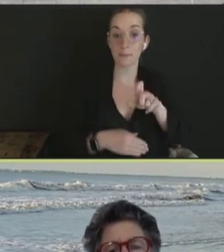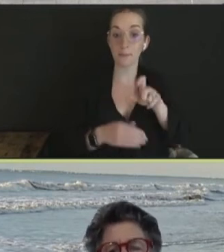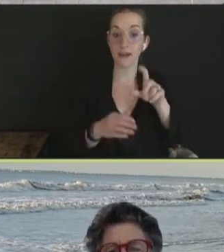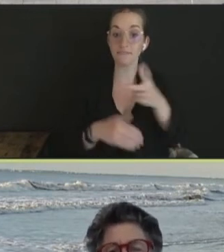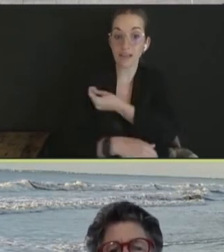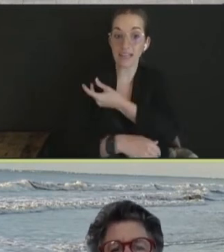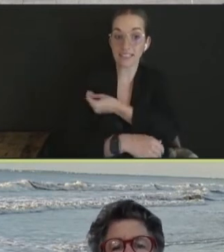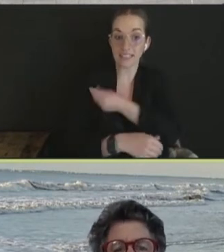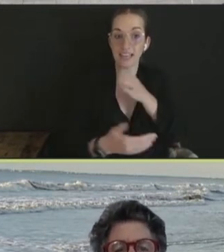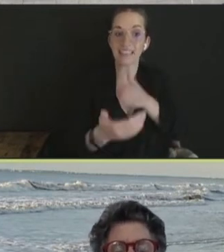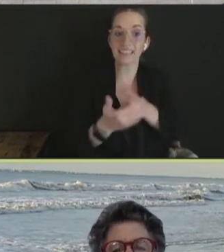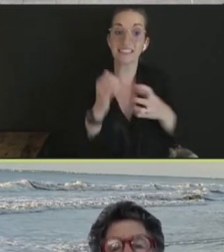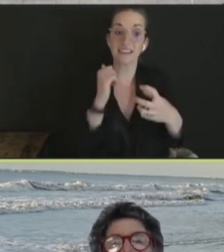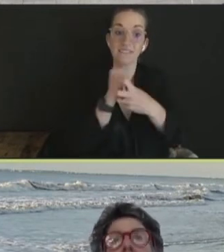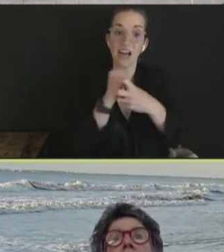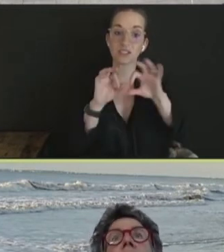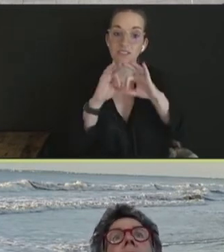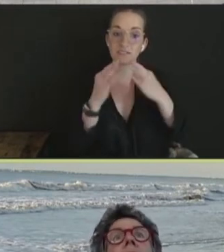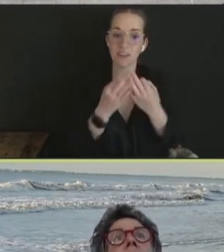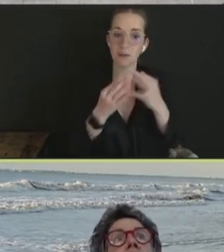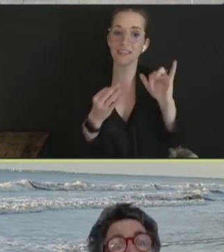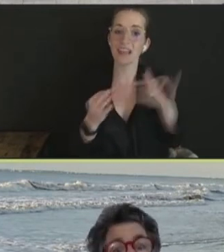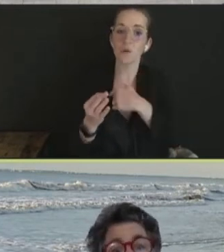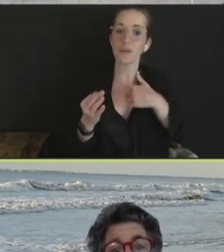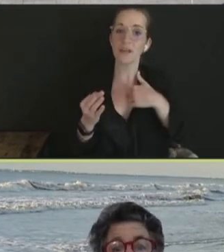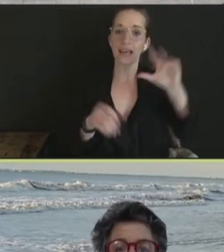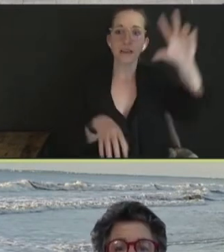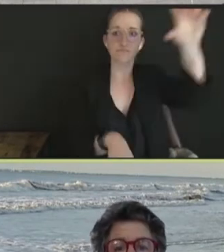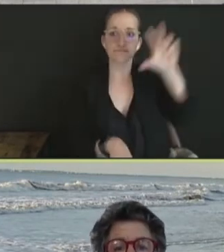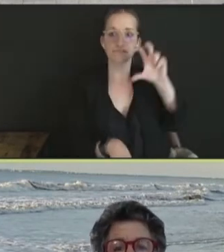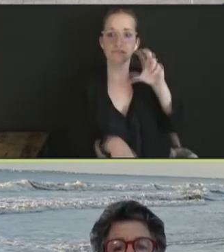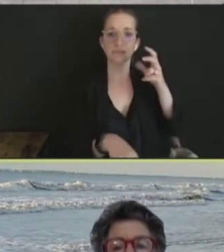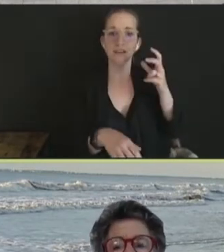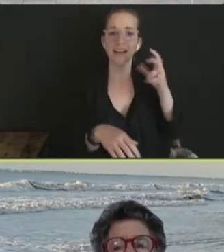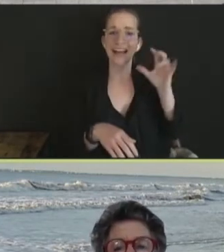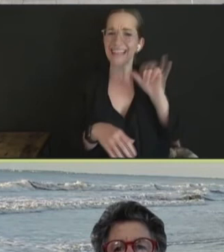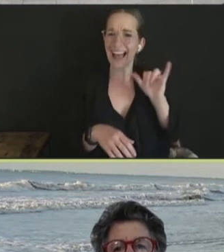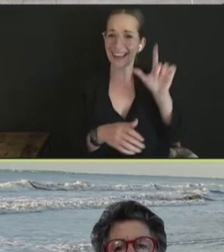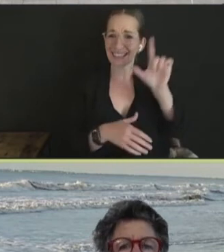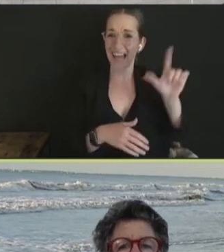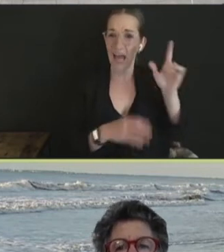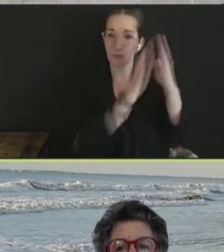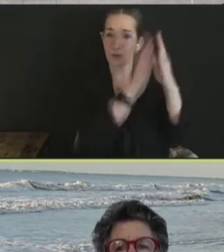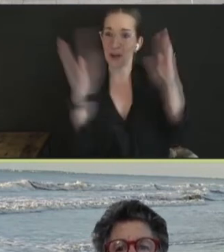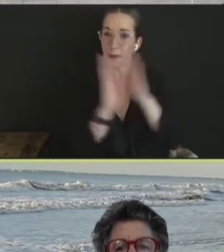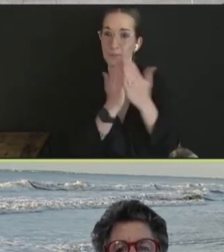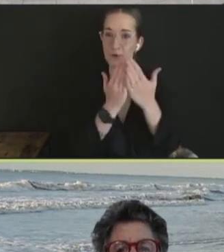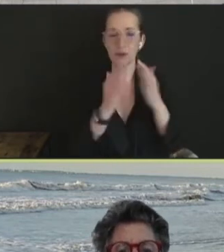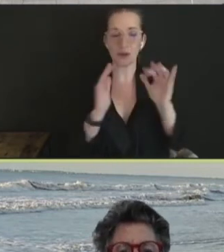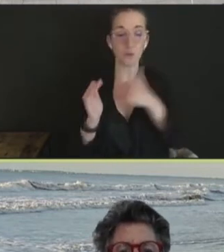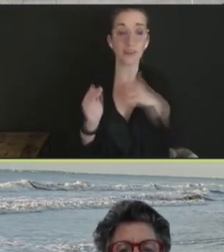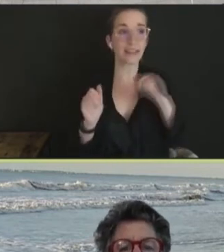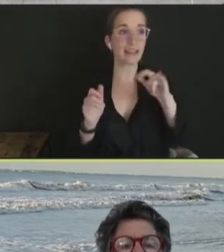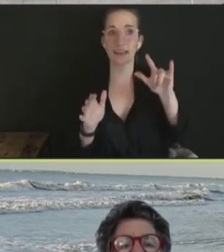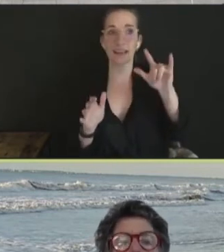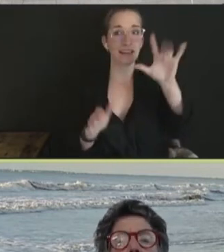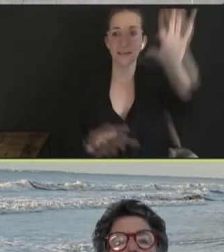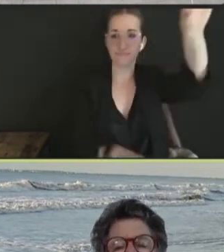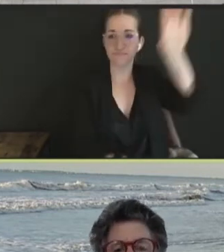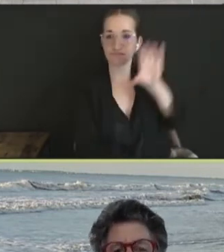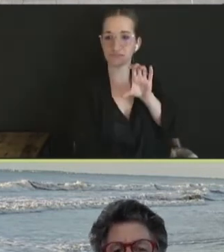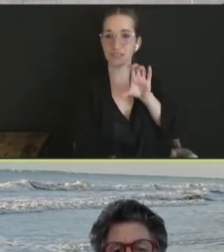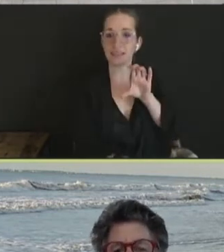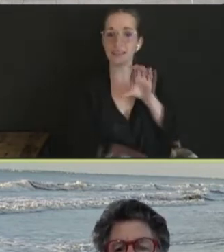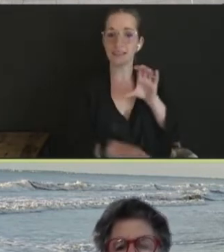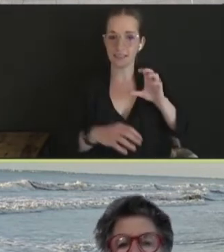you would check out a book from a library. First of all, try to see if it might have efficacy against whatever the new disease X is. But